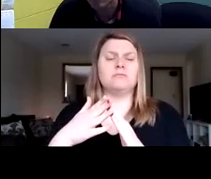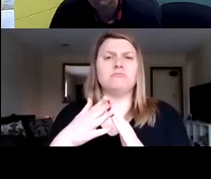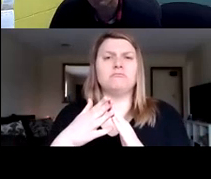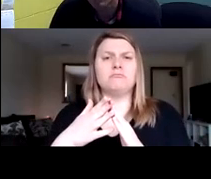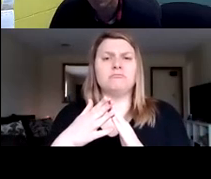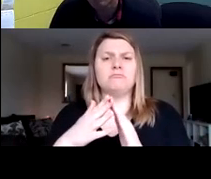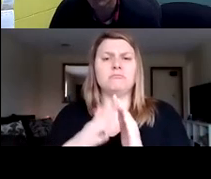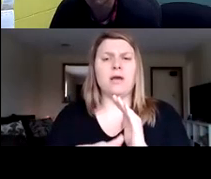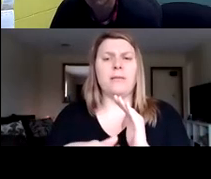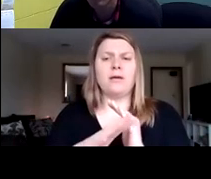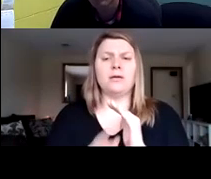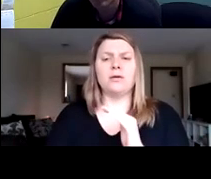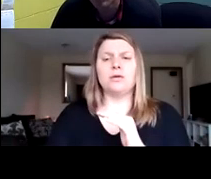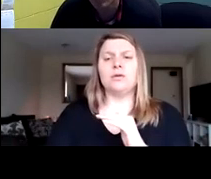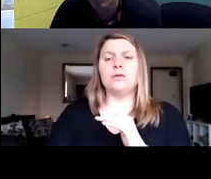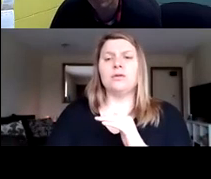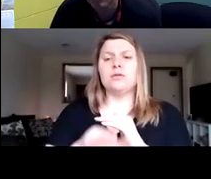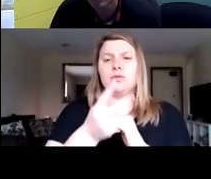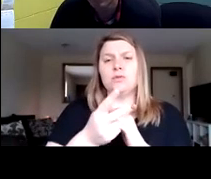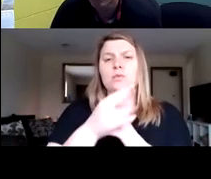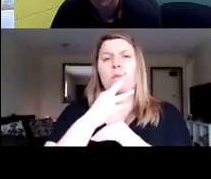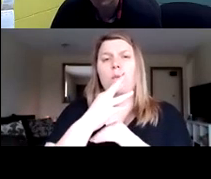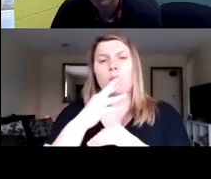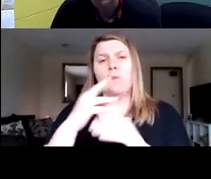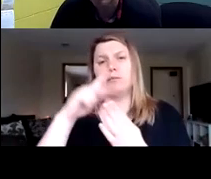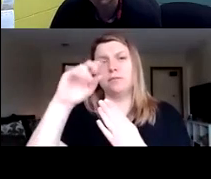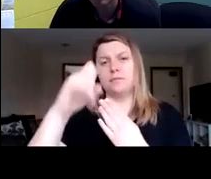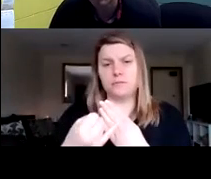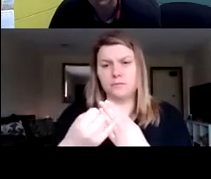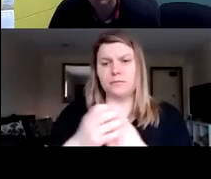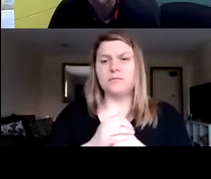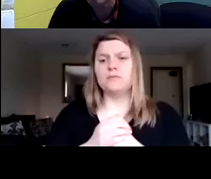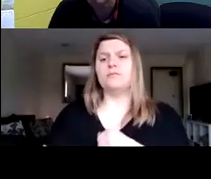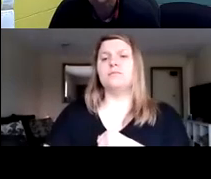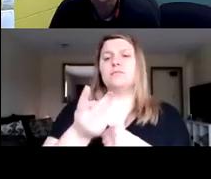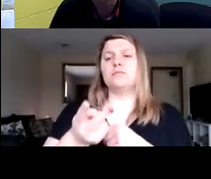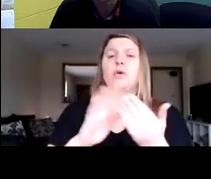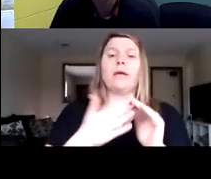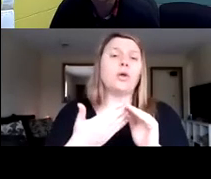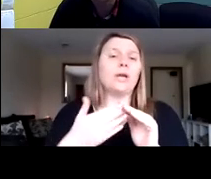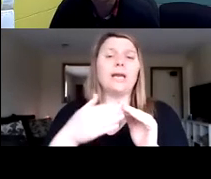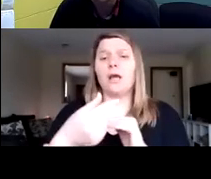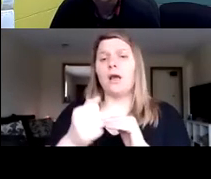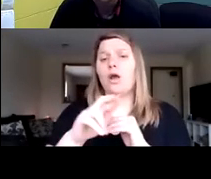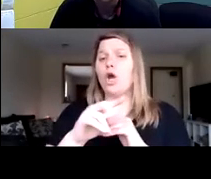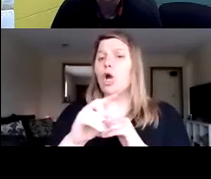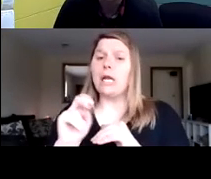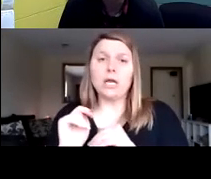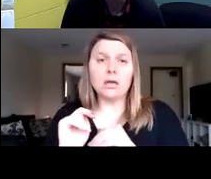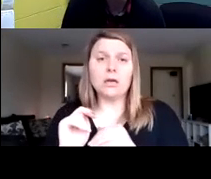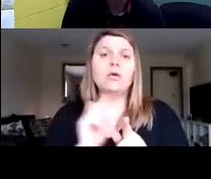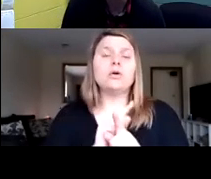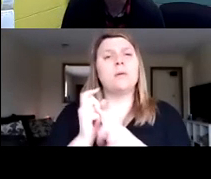2 gravity-fed potable water projects, 2 community gardens. There was also a number